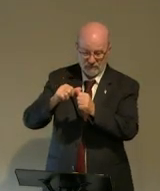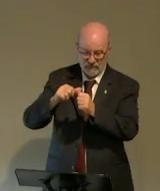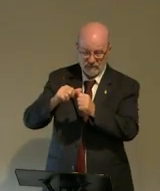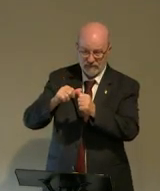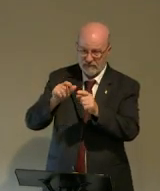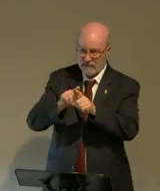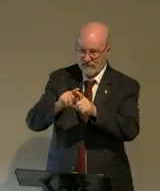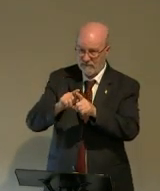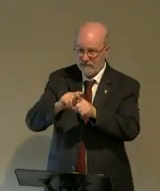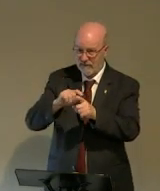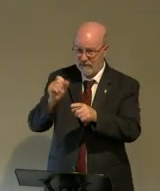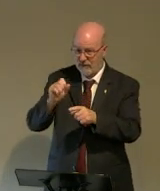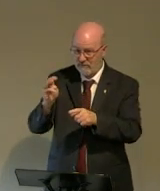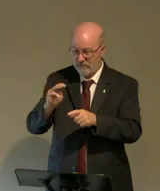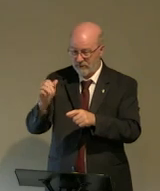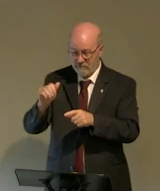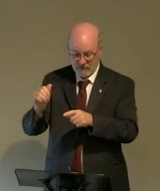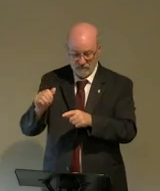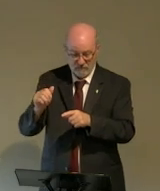as Shadrach, Meshach, and Abednego.